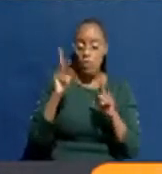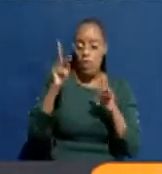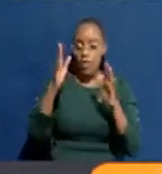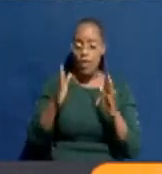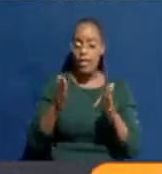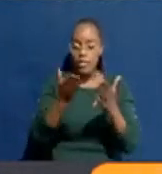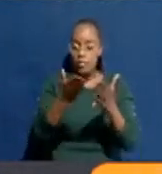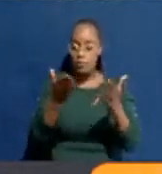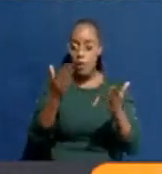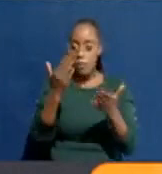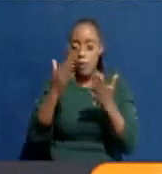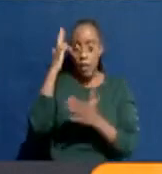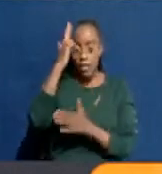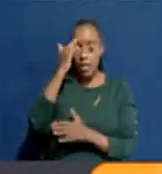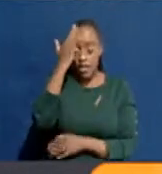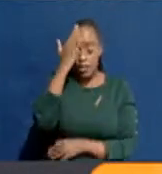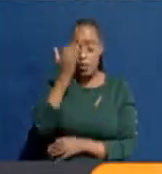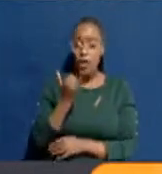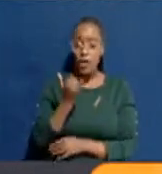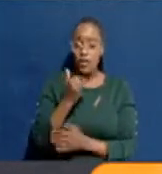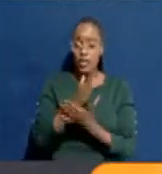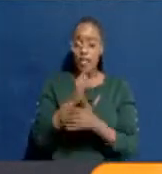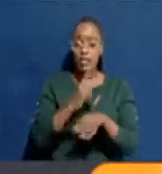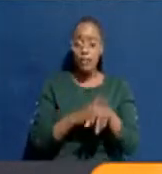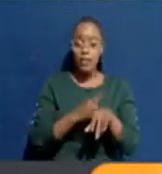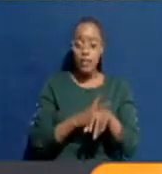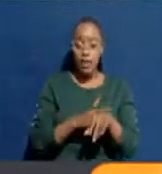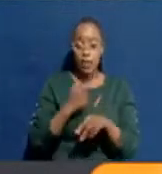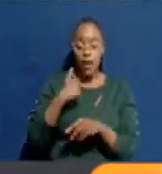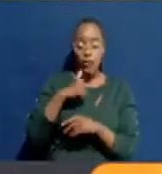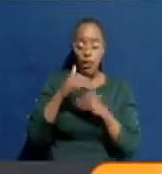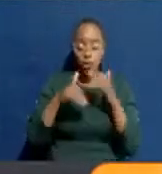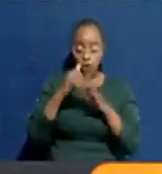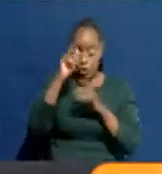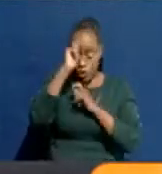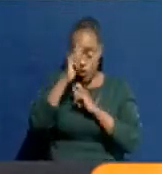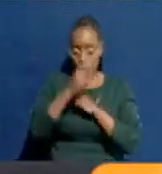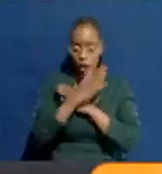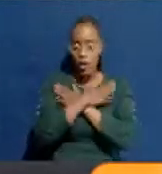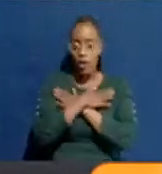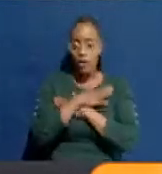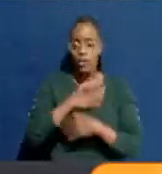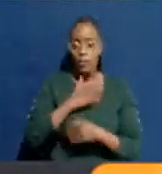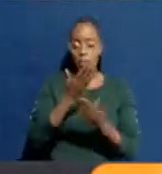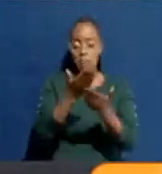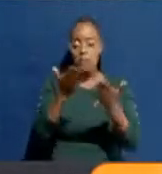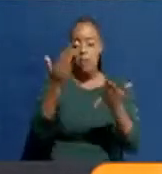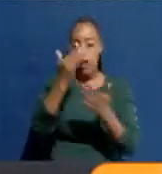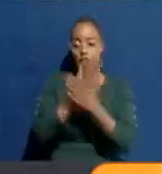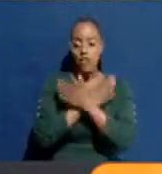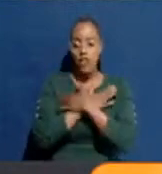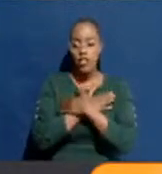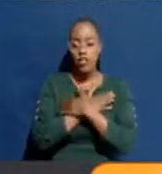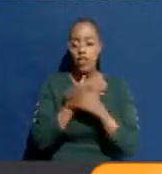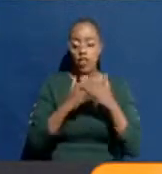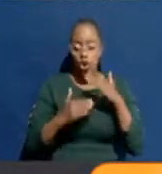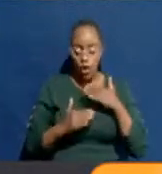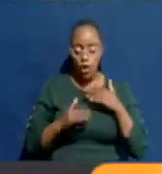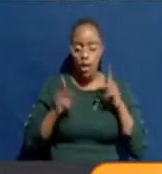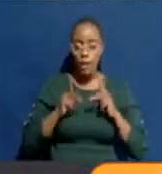And maybe that is the reason why sometimes, with all due respect to mm-hmm. my colleagues here, because they are my friends and honorable